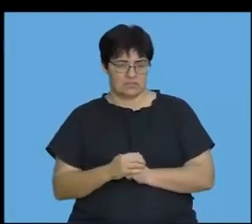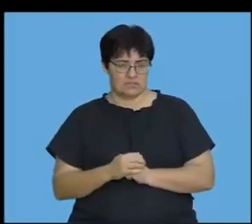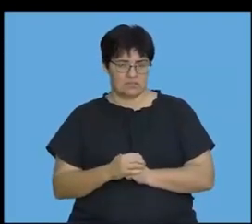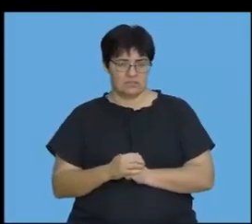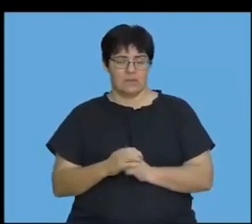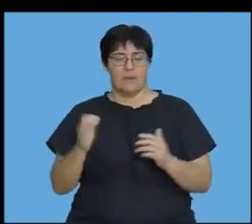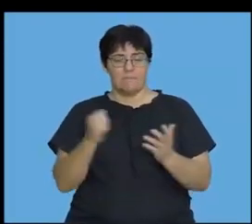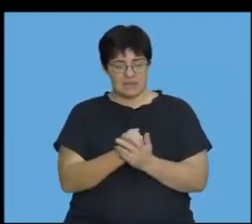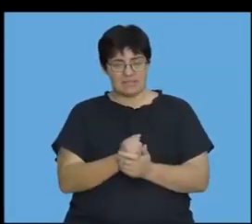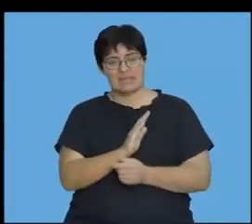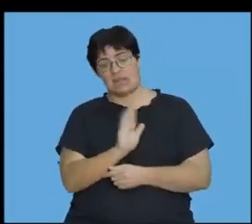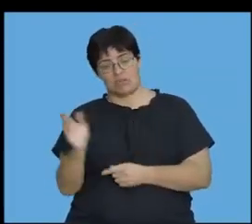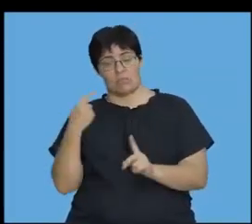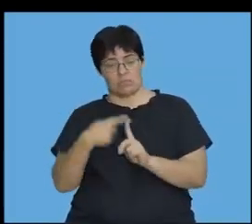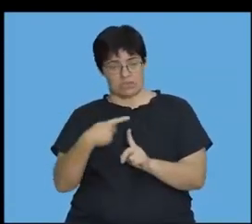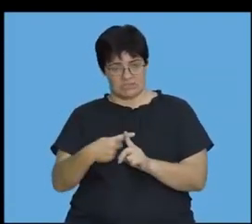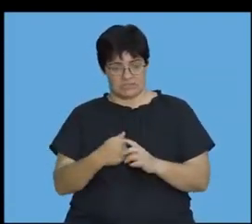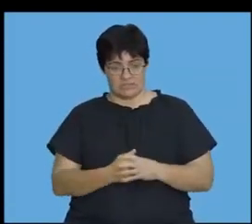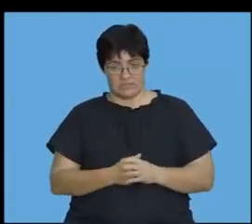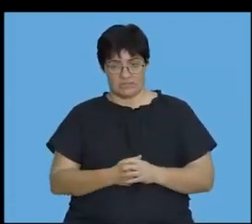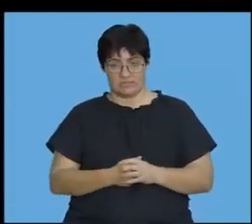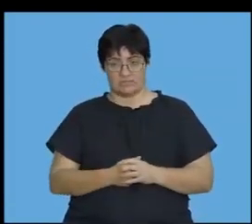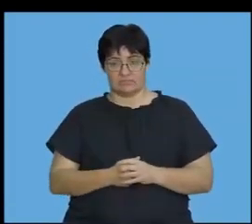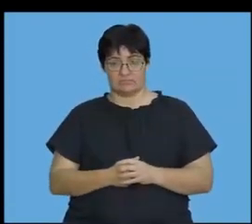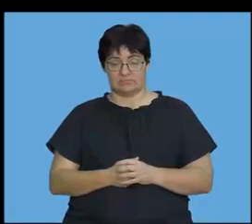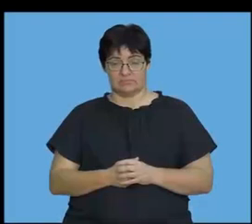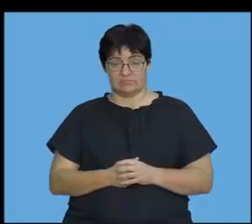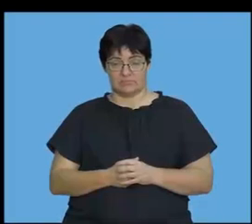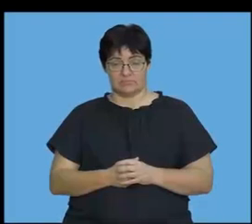We have to have a direction as positive, which is going to be